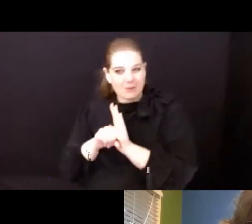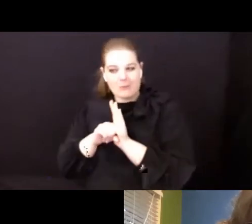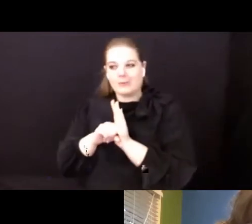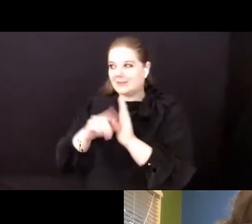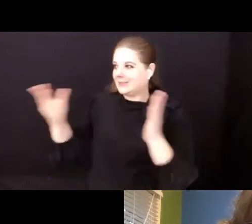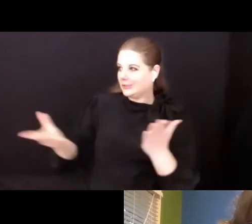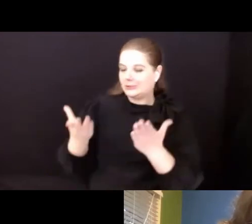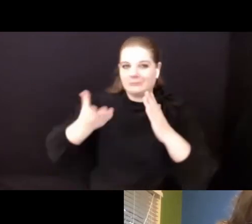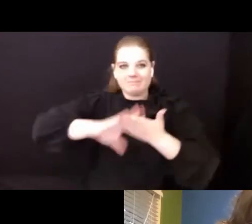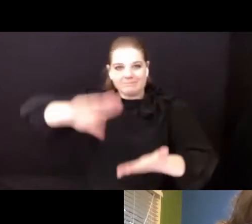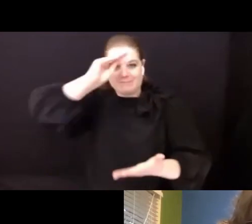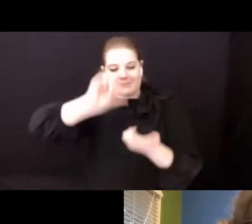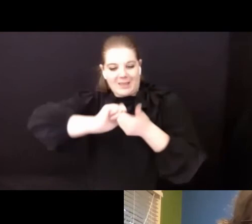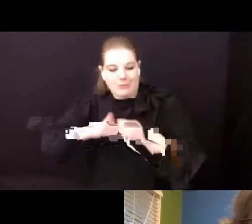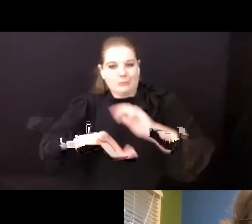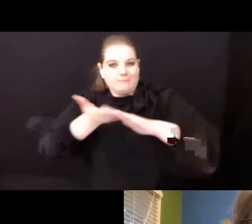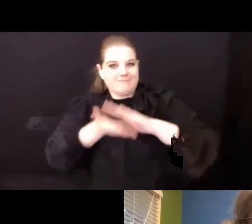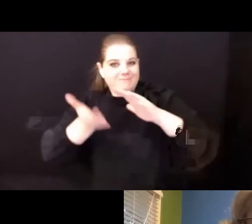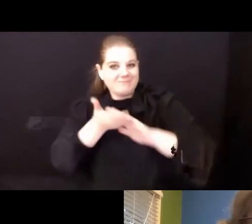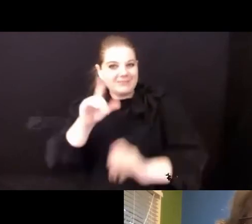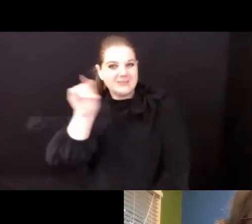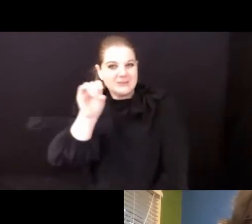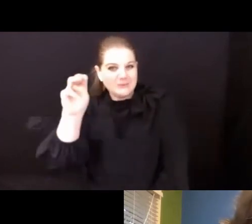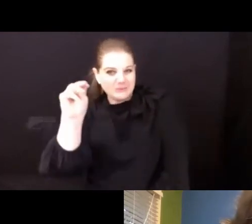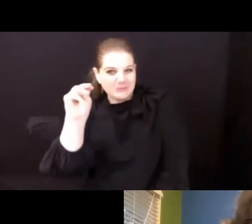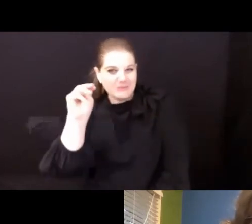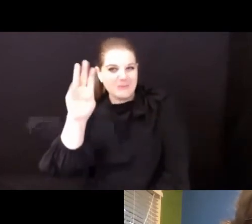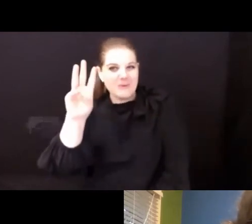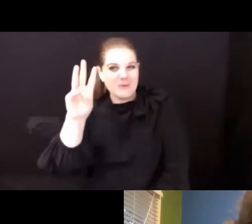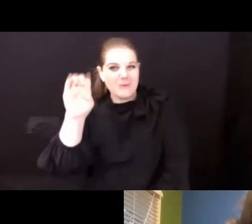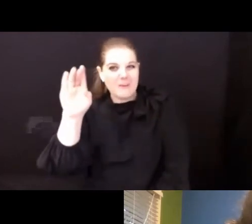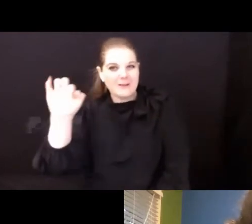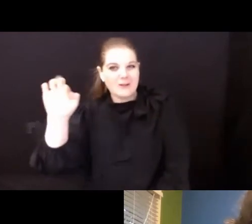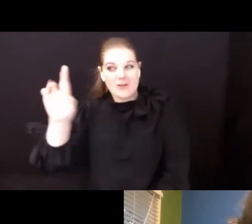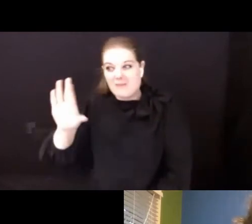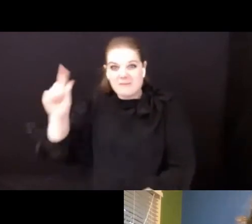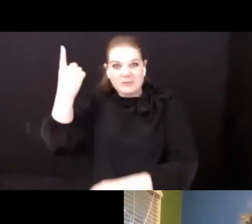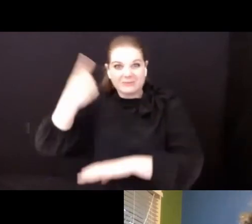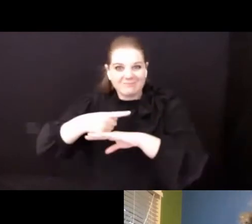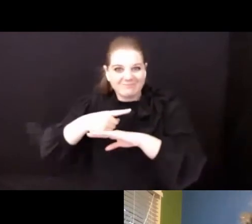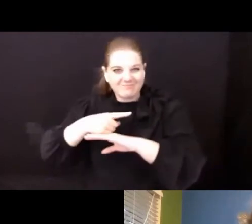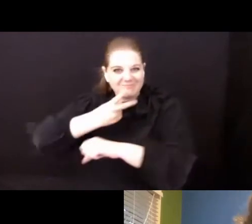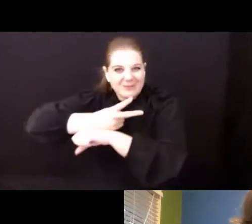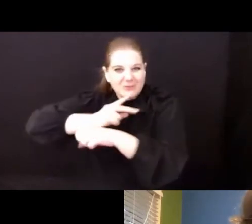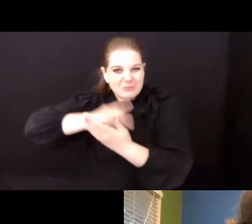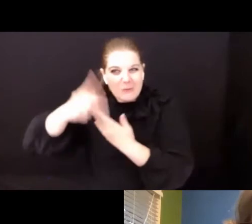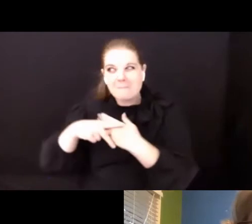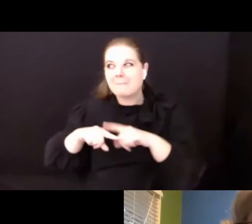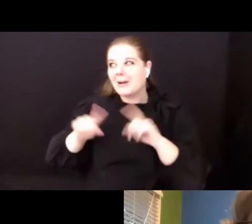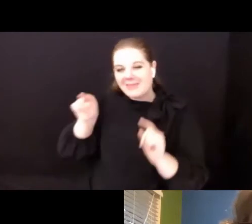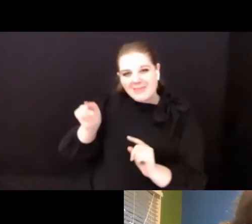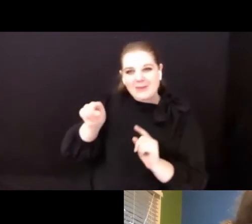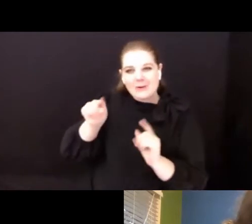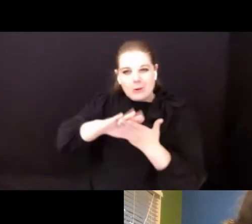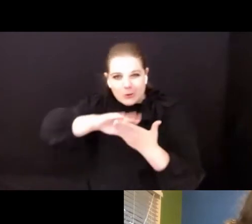Zoom webinar on their very first day. So it's really exciting to be able to have the president of St. Cloud